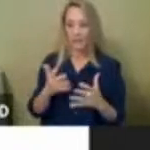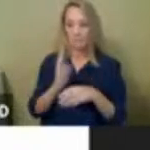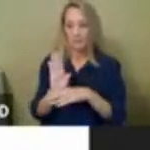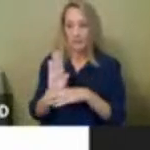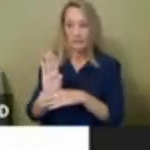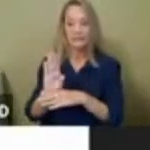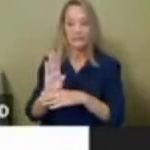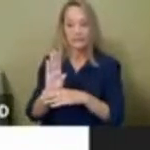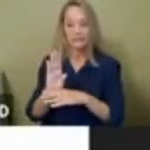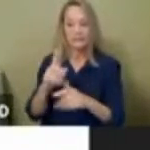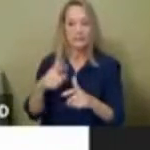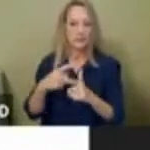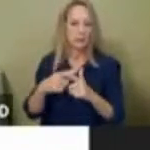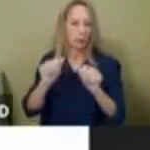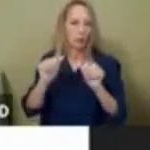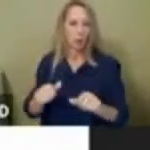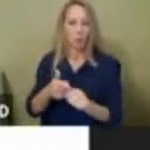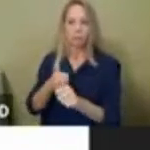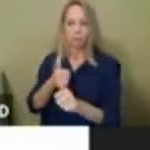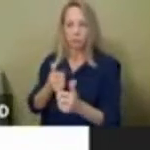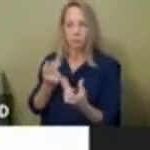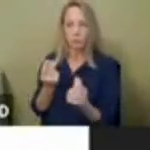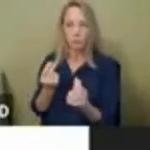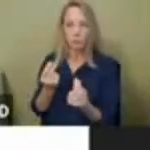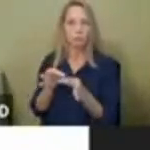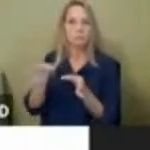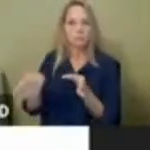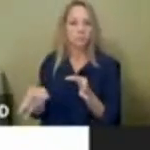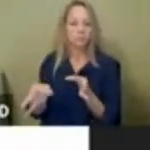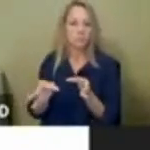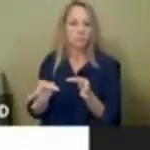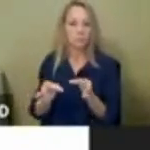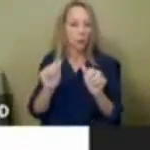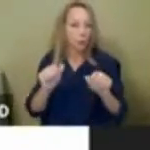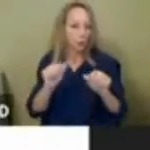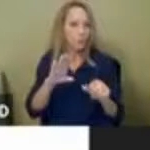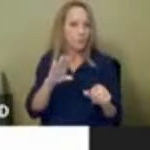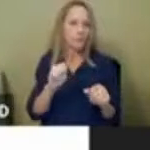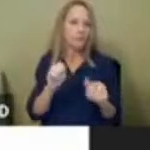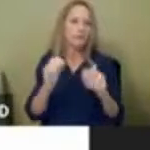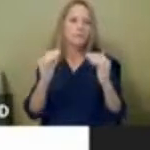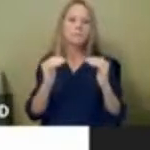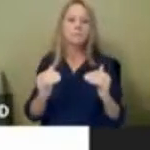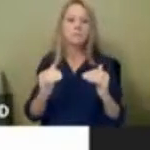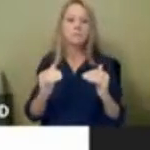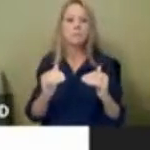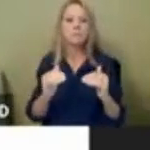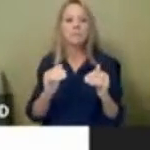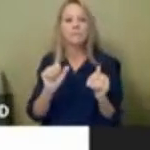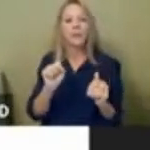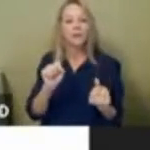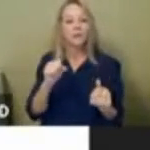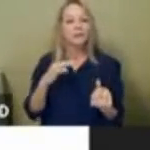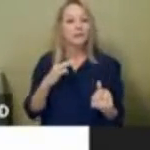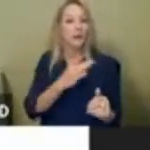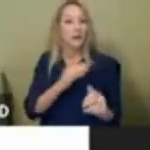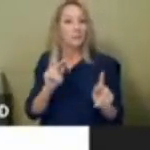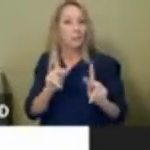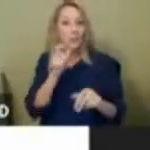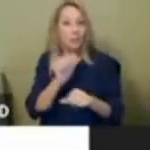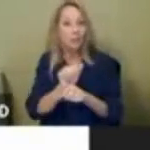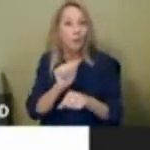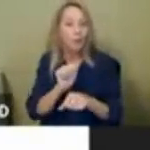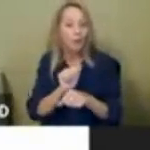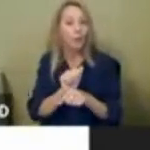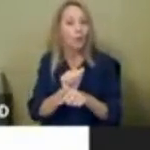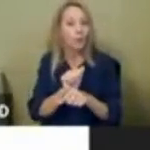up. The second bullet, we've said it many times that staffing is the focus. And I just want to kind of